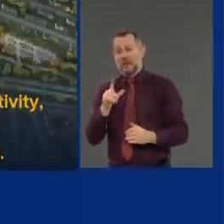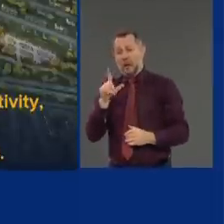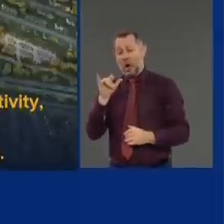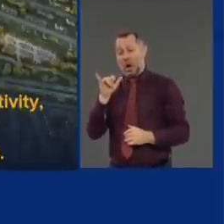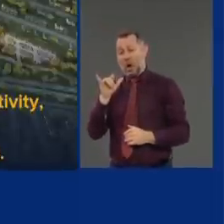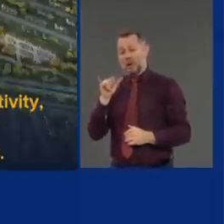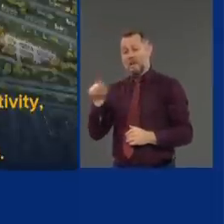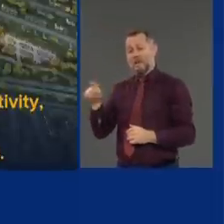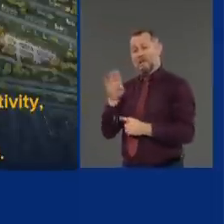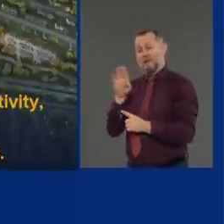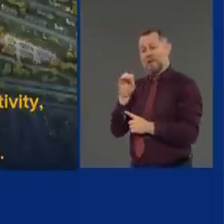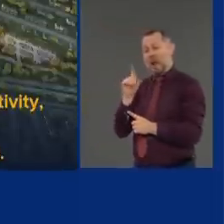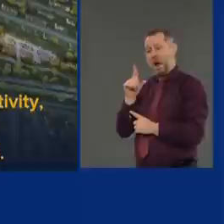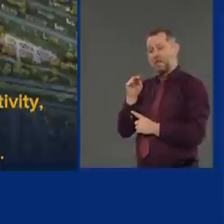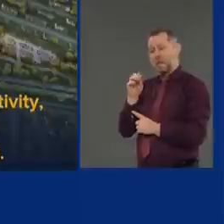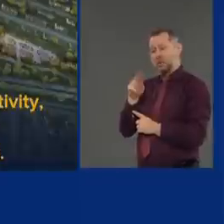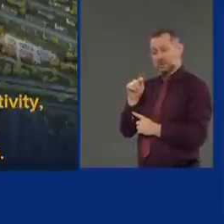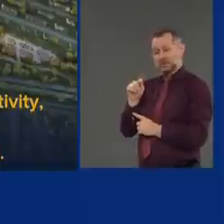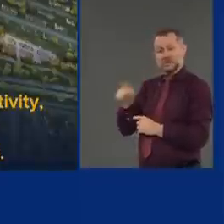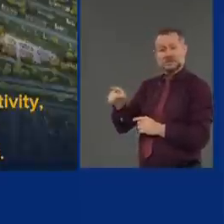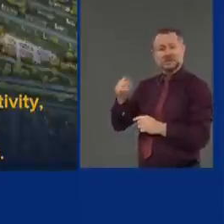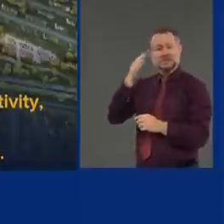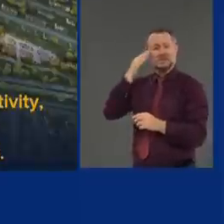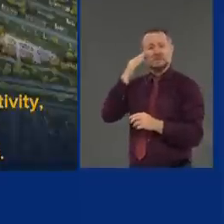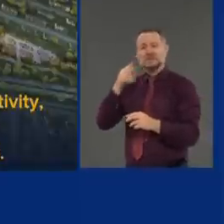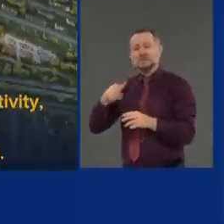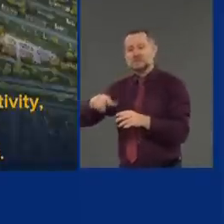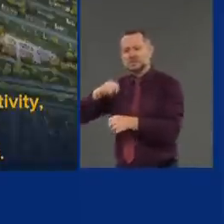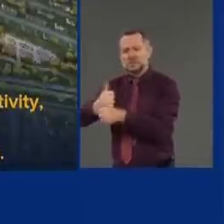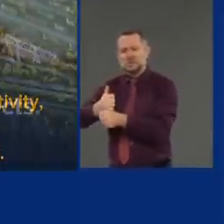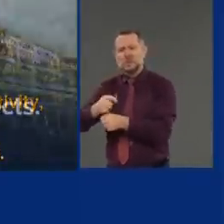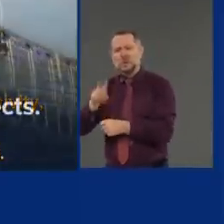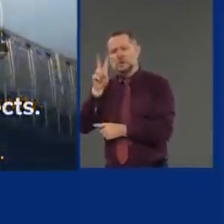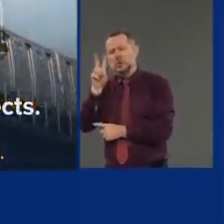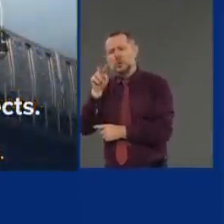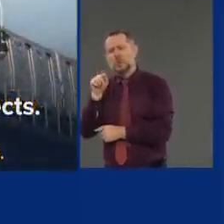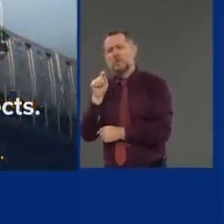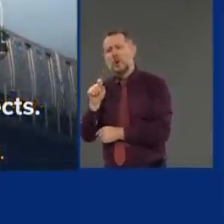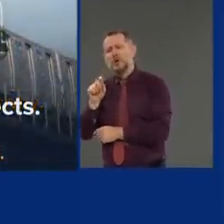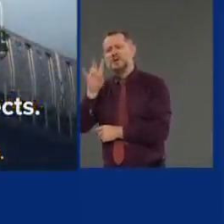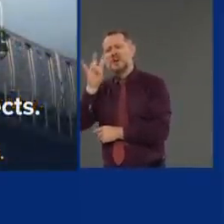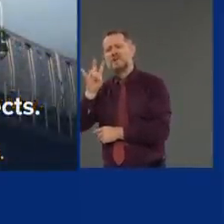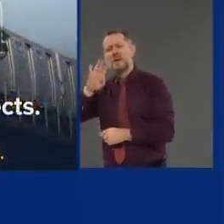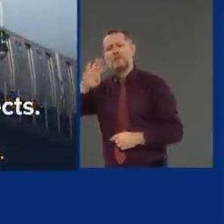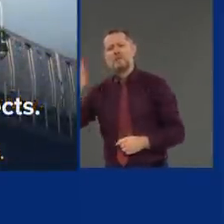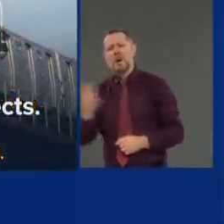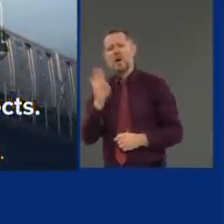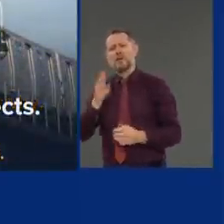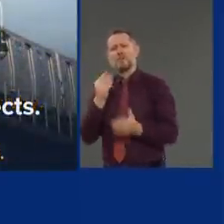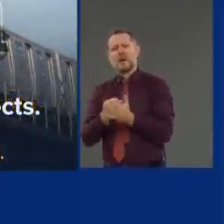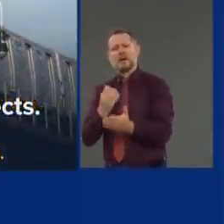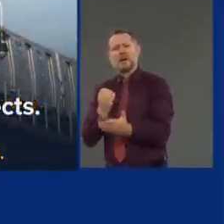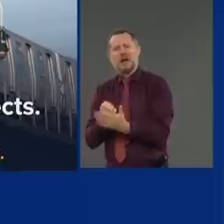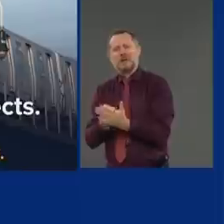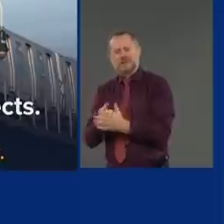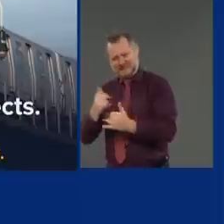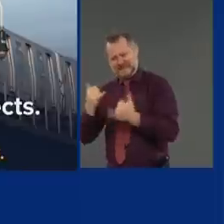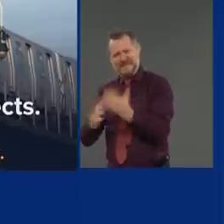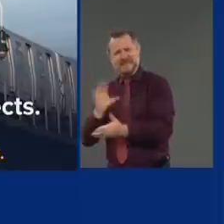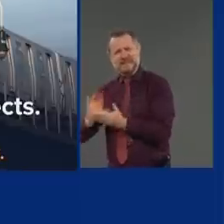arena, $2.7 billion in economic activity. Now is the time to double down. The